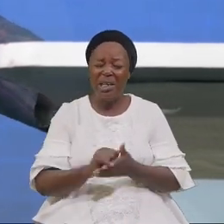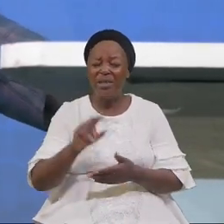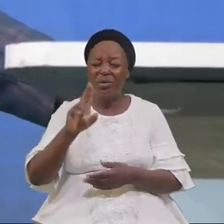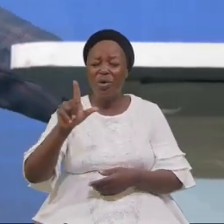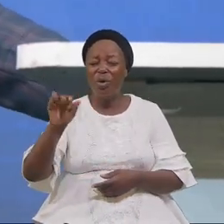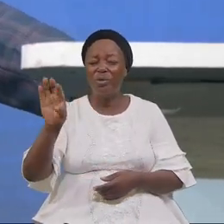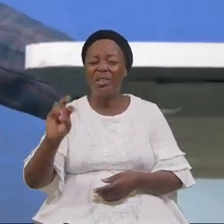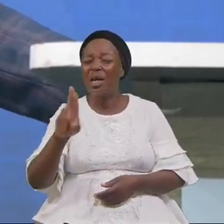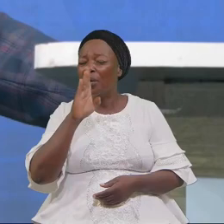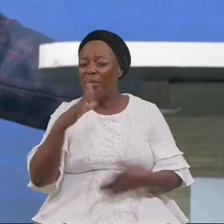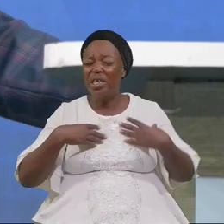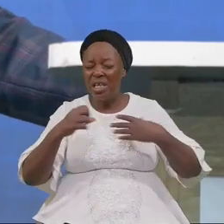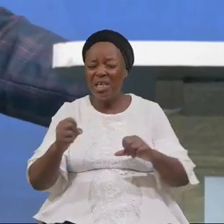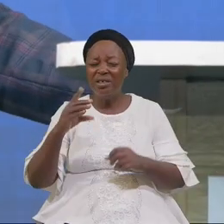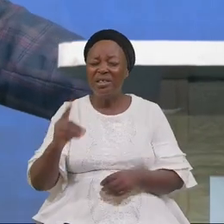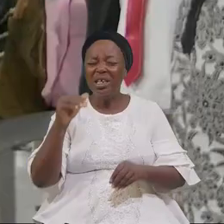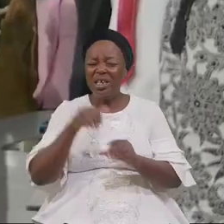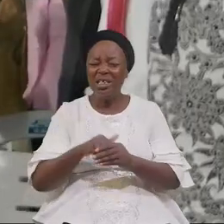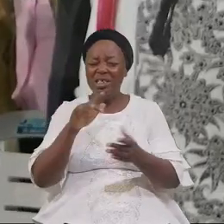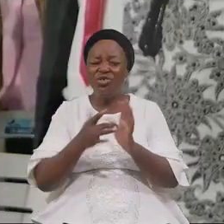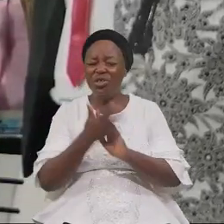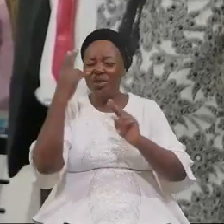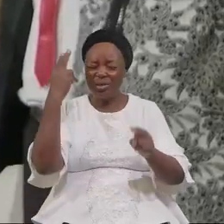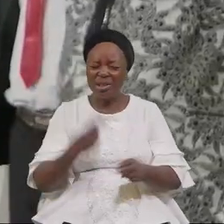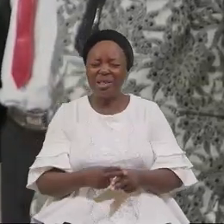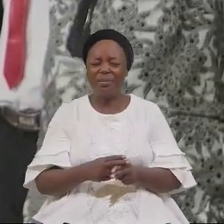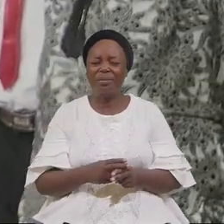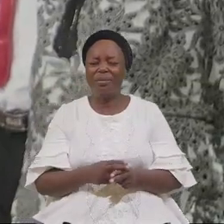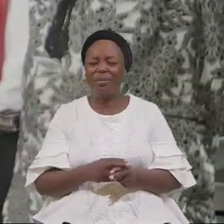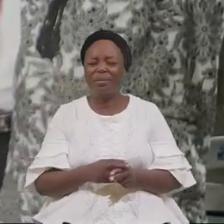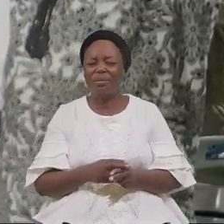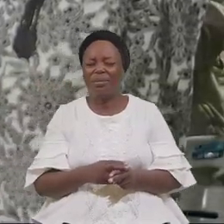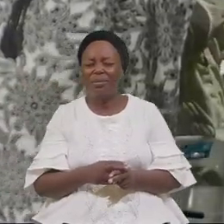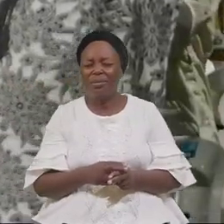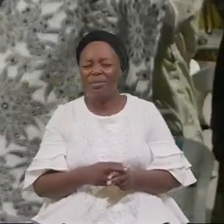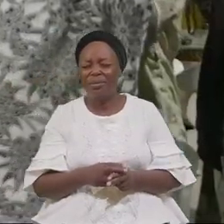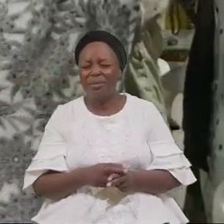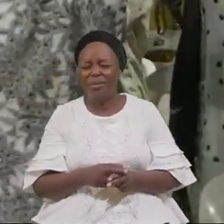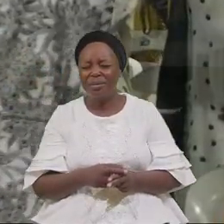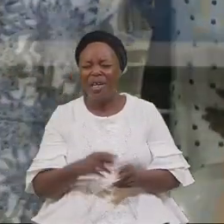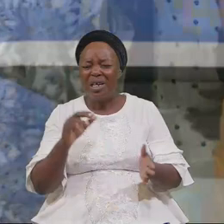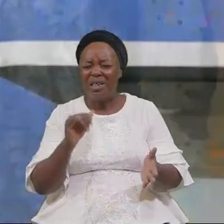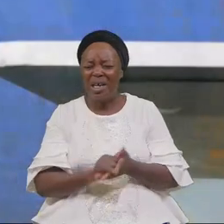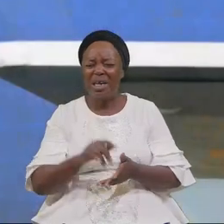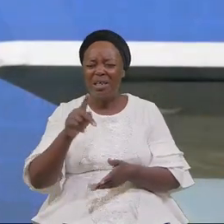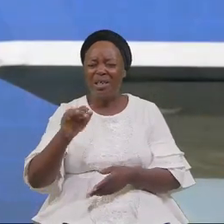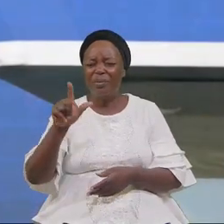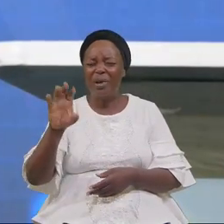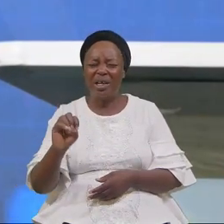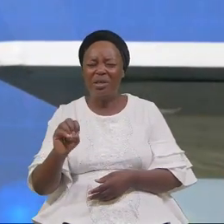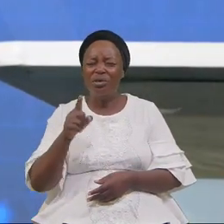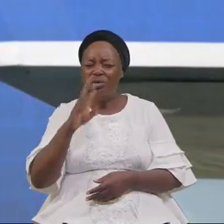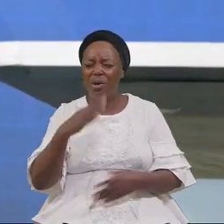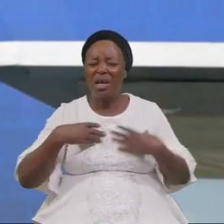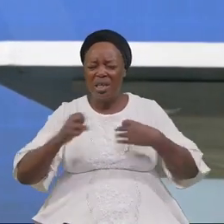be healed in Jesus' name. That pile, you're healed